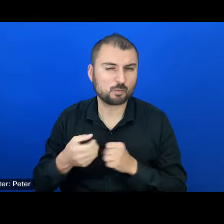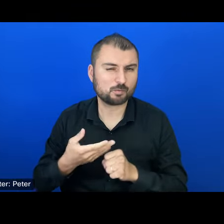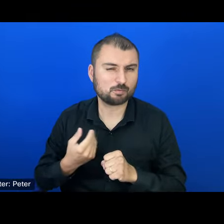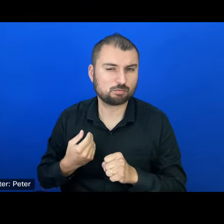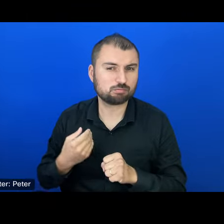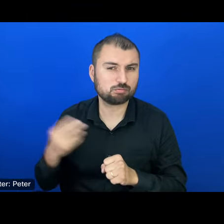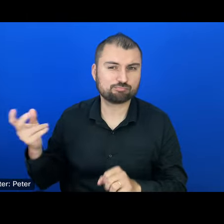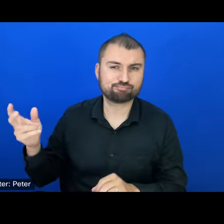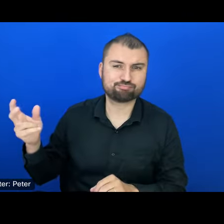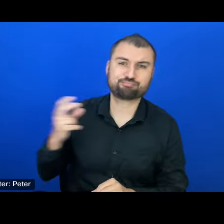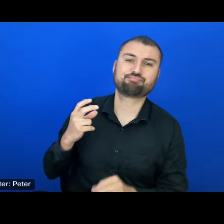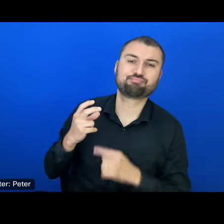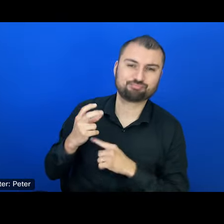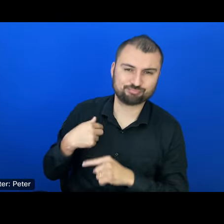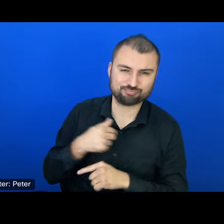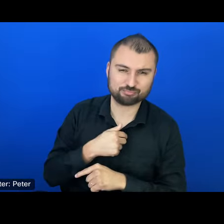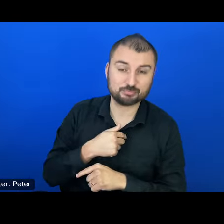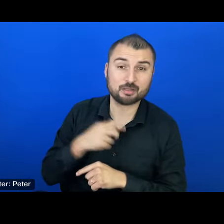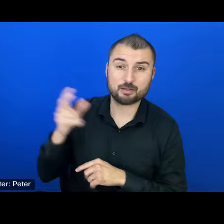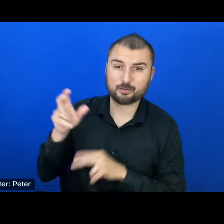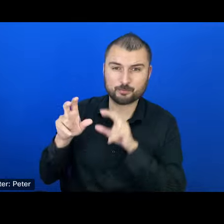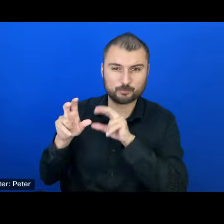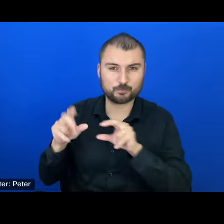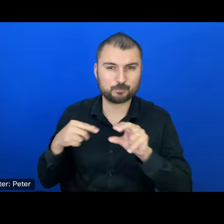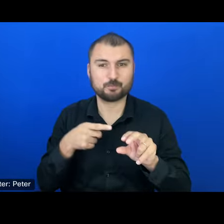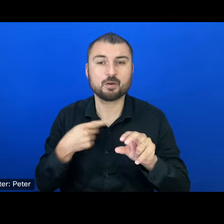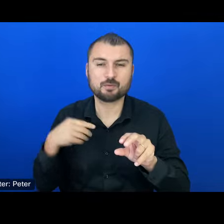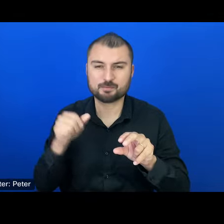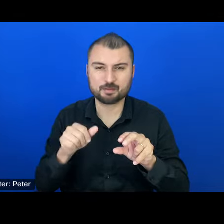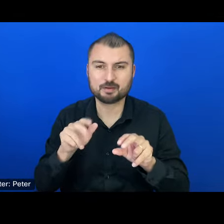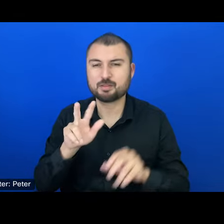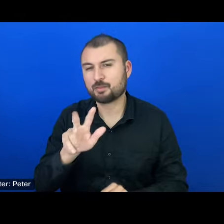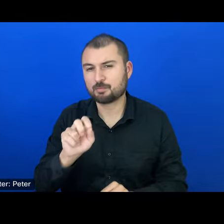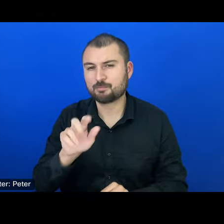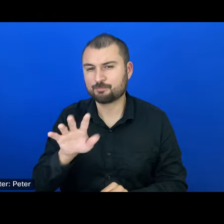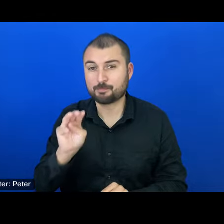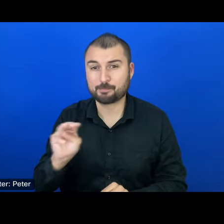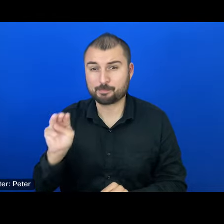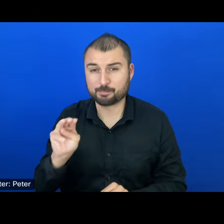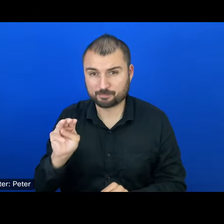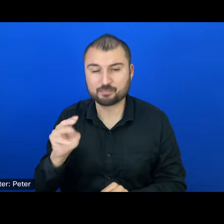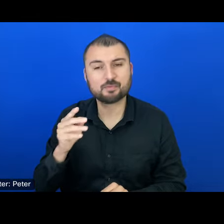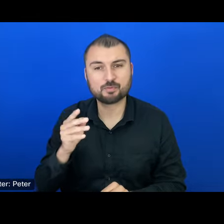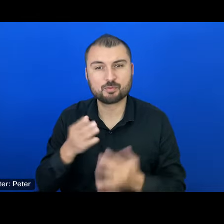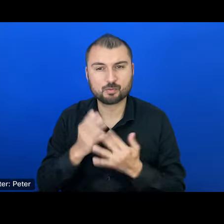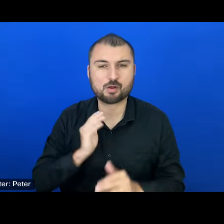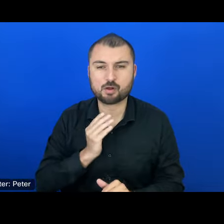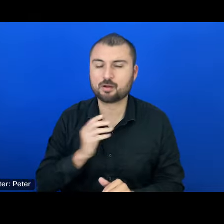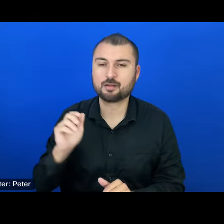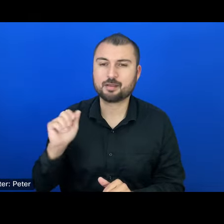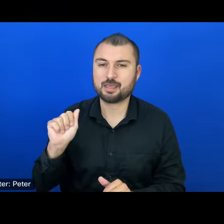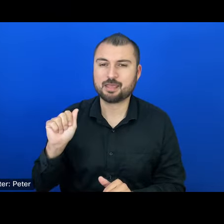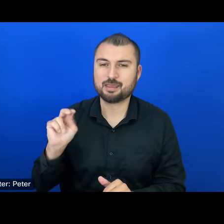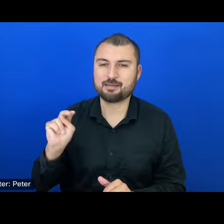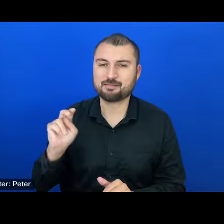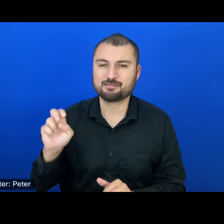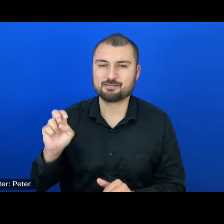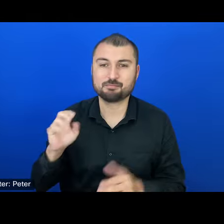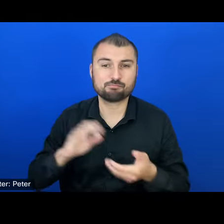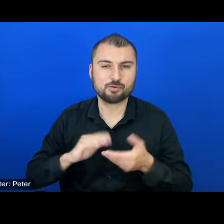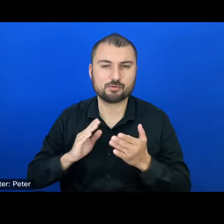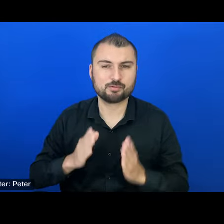ago. And of that, we have spent approximately $3.5 million through our A&E partners to